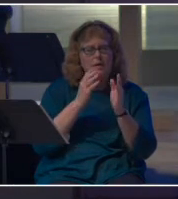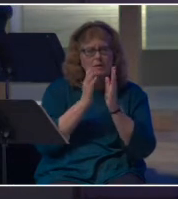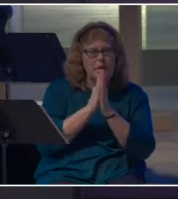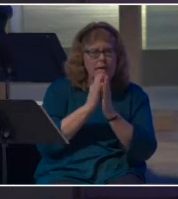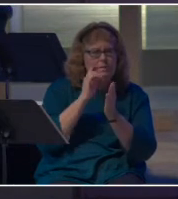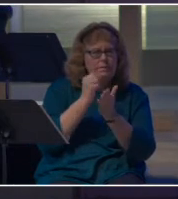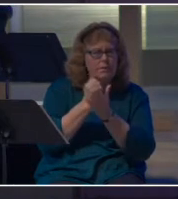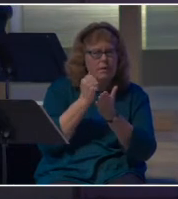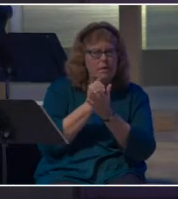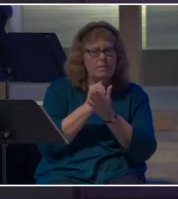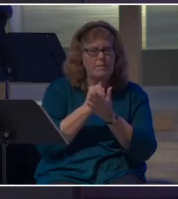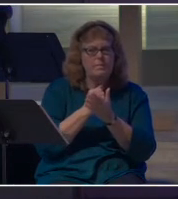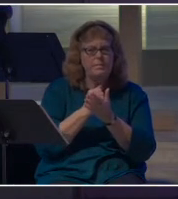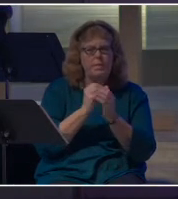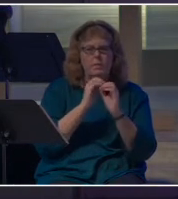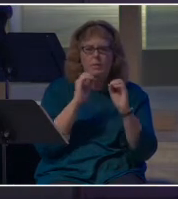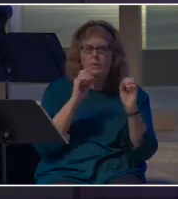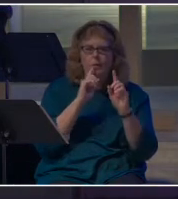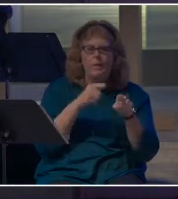some help.